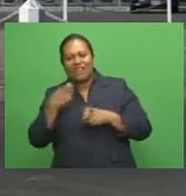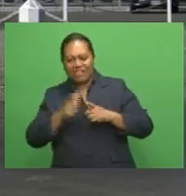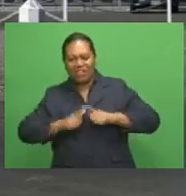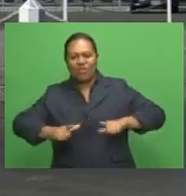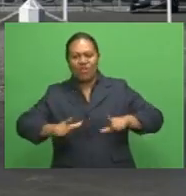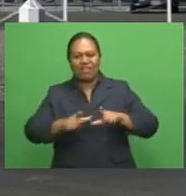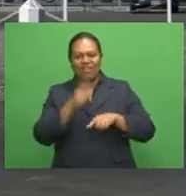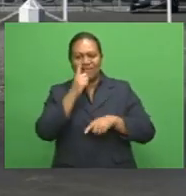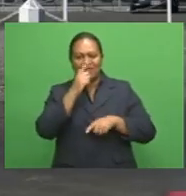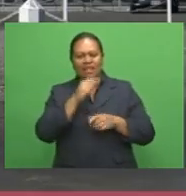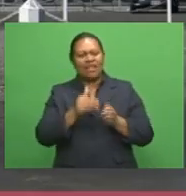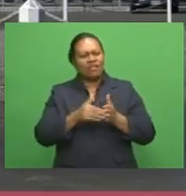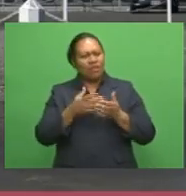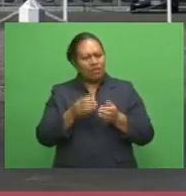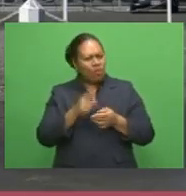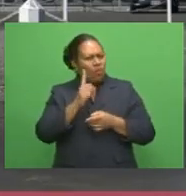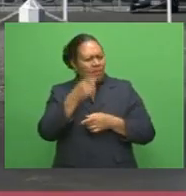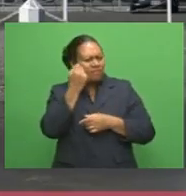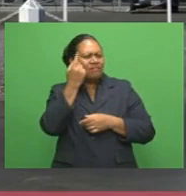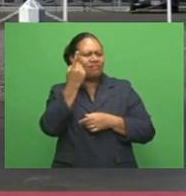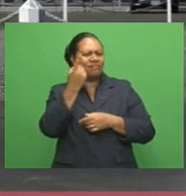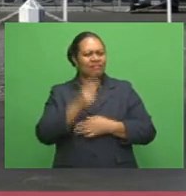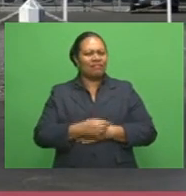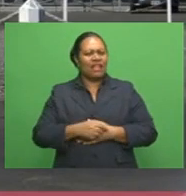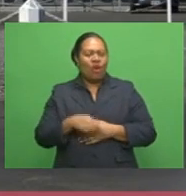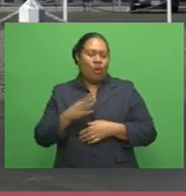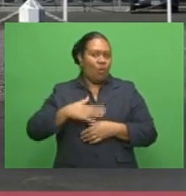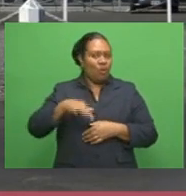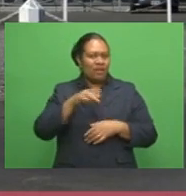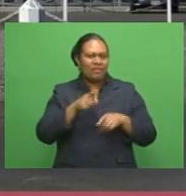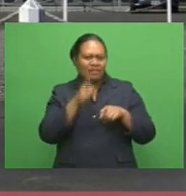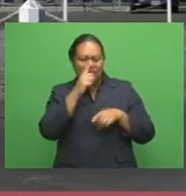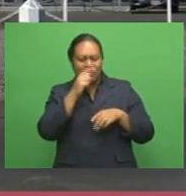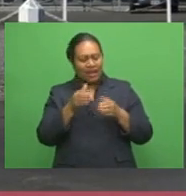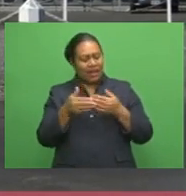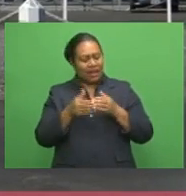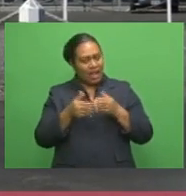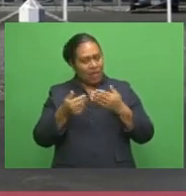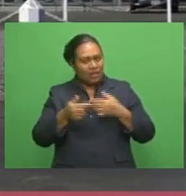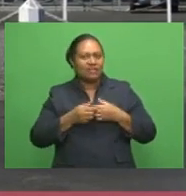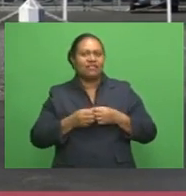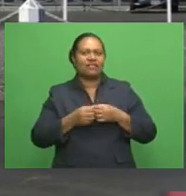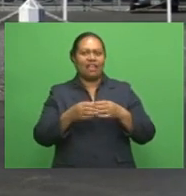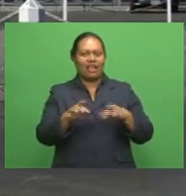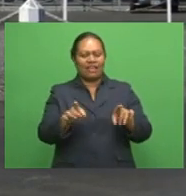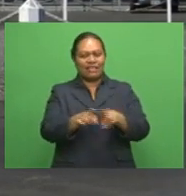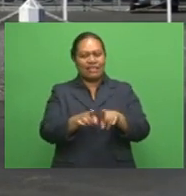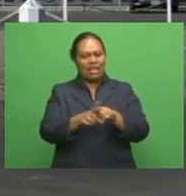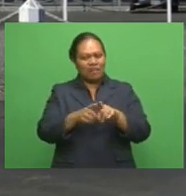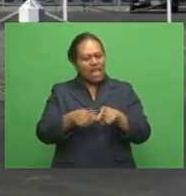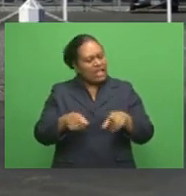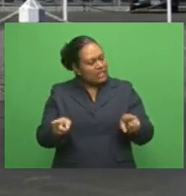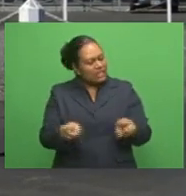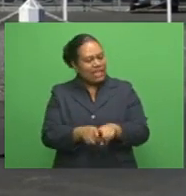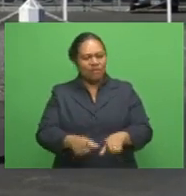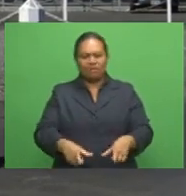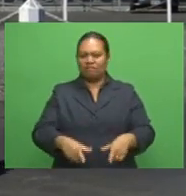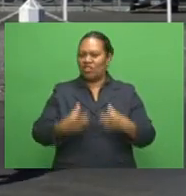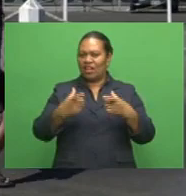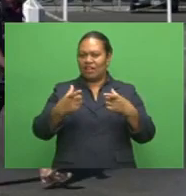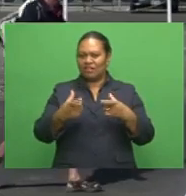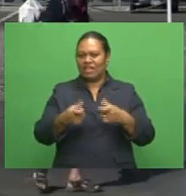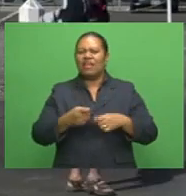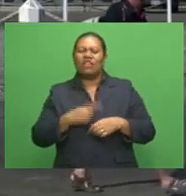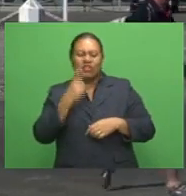One thing that we need to understand is that everybody is starting on a level playing field now. We are all faced with the same challenges in terms of trying to